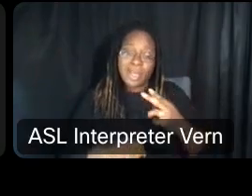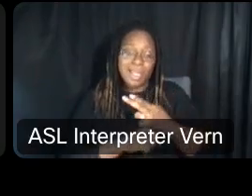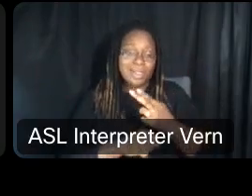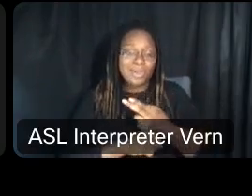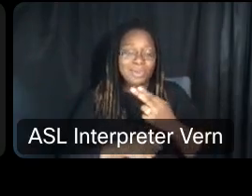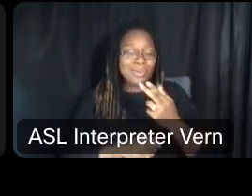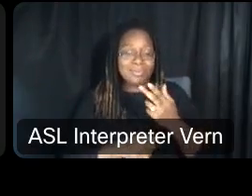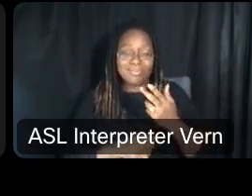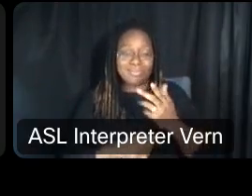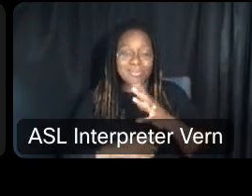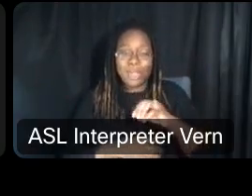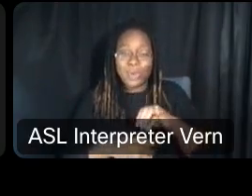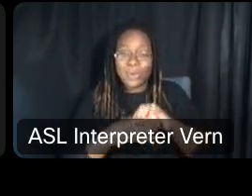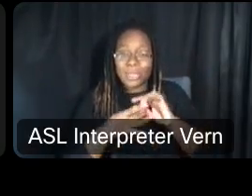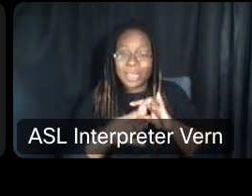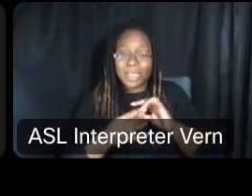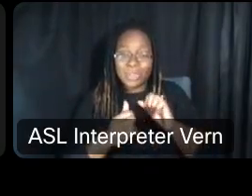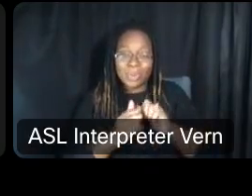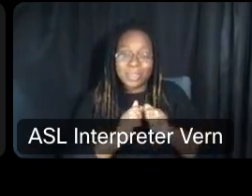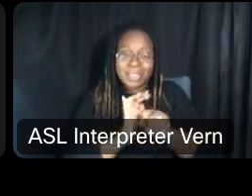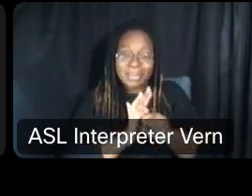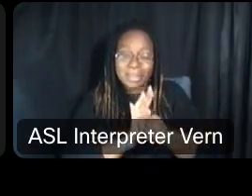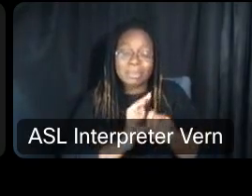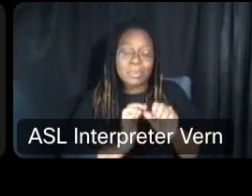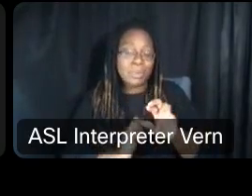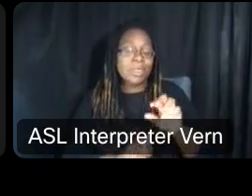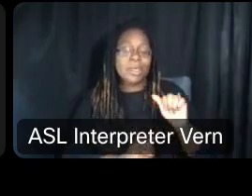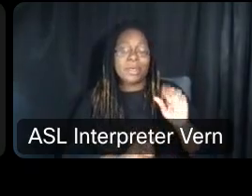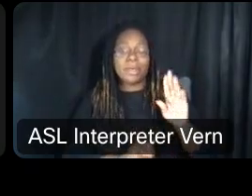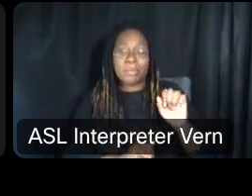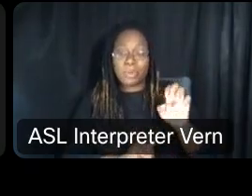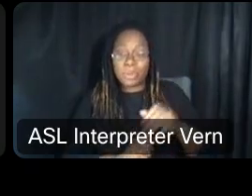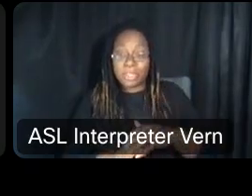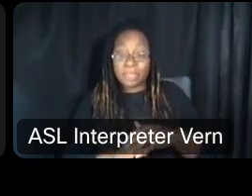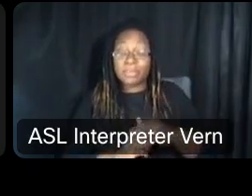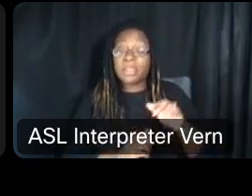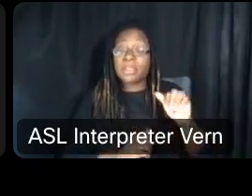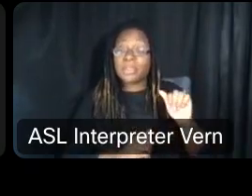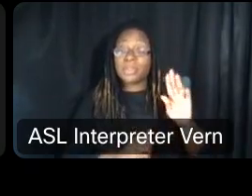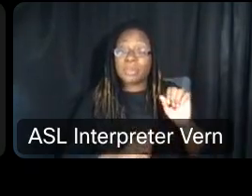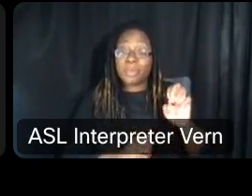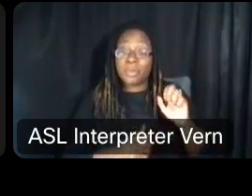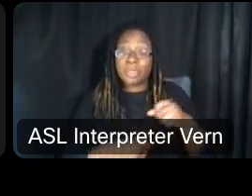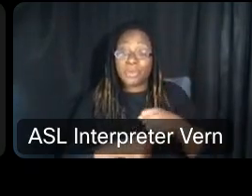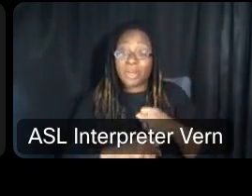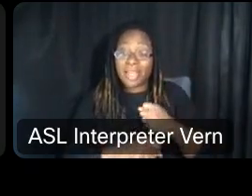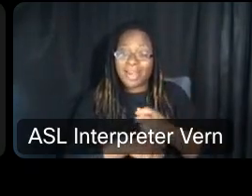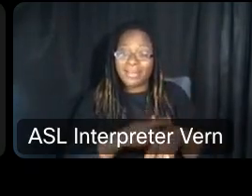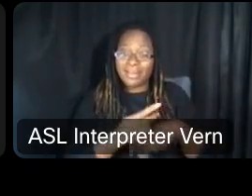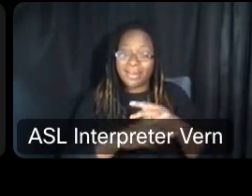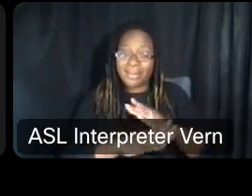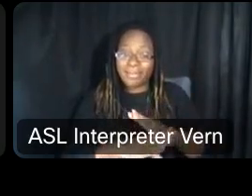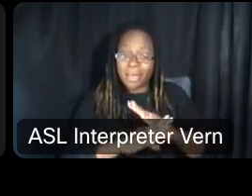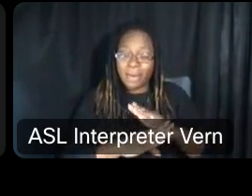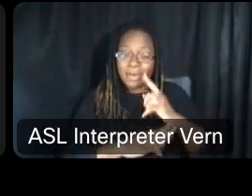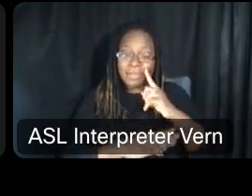kinds of barriers to participation in services, and a survivor's effort to protect and care